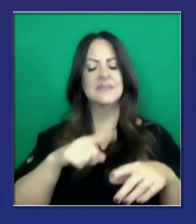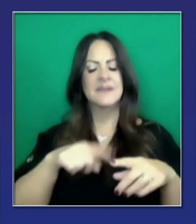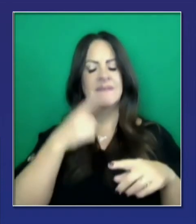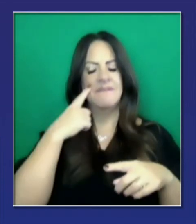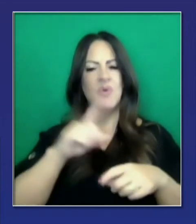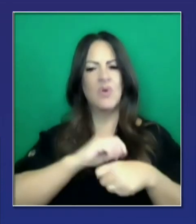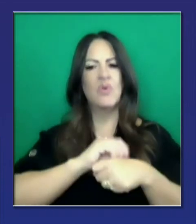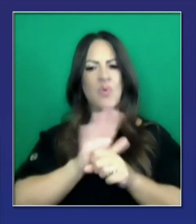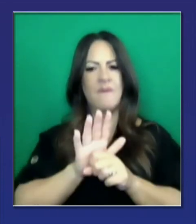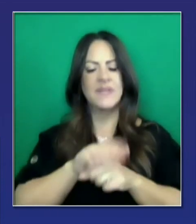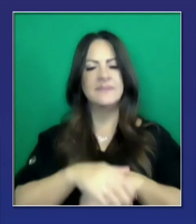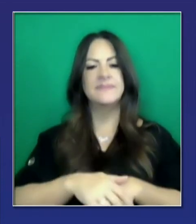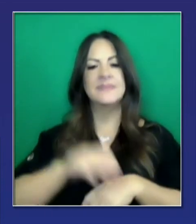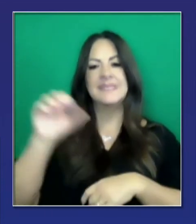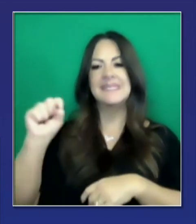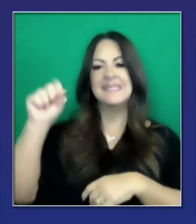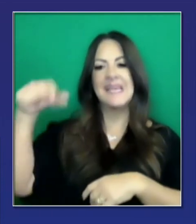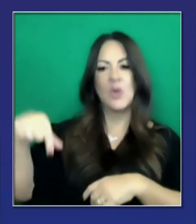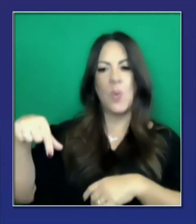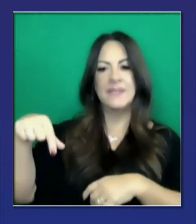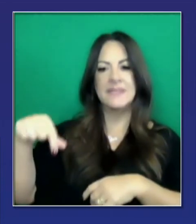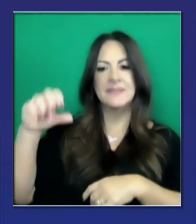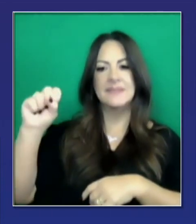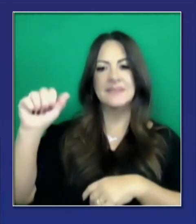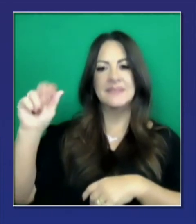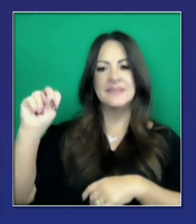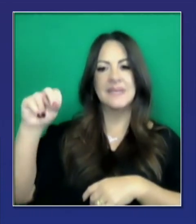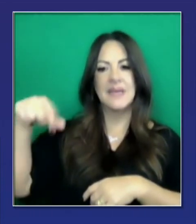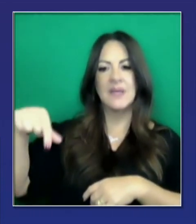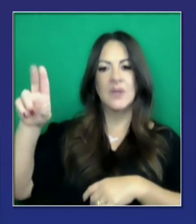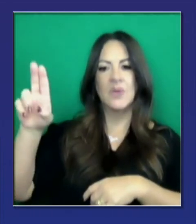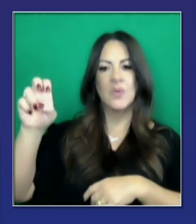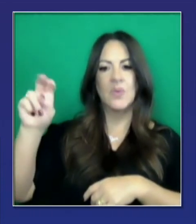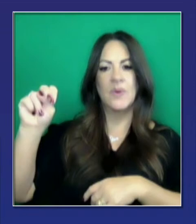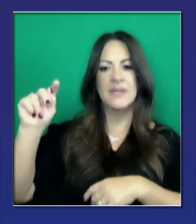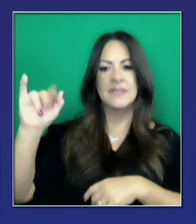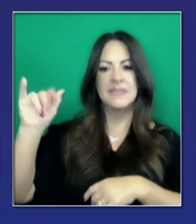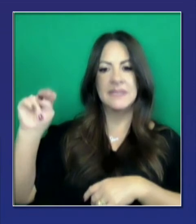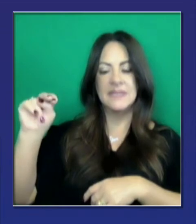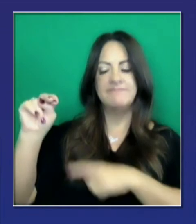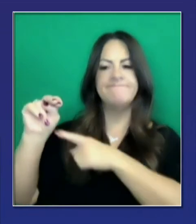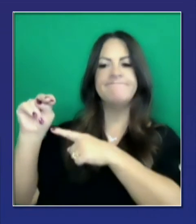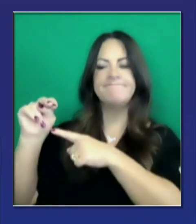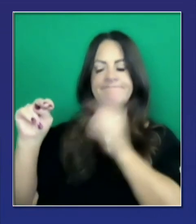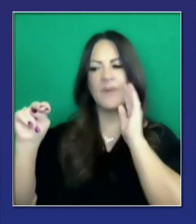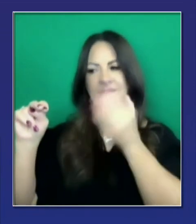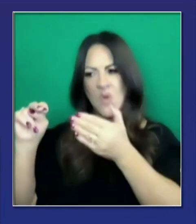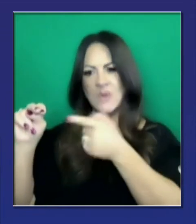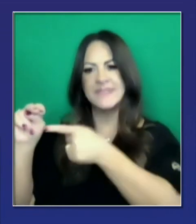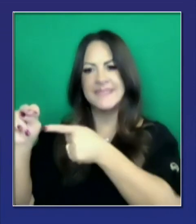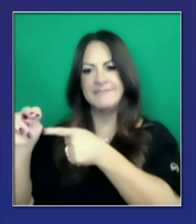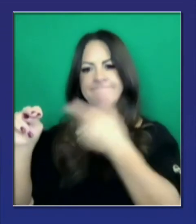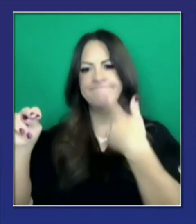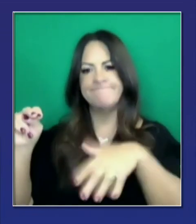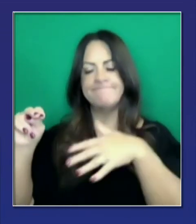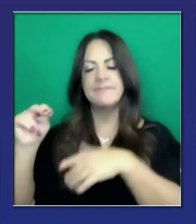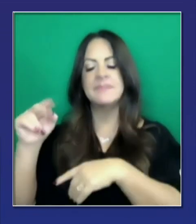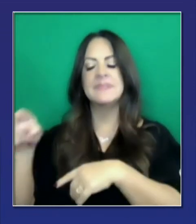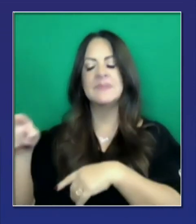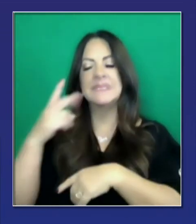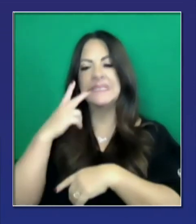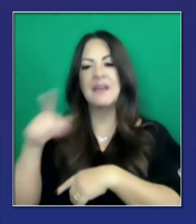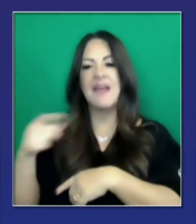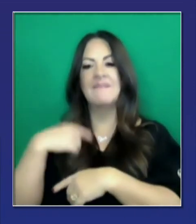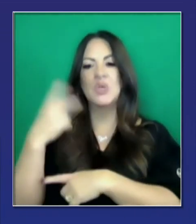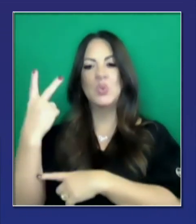efforts. San Quentin, goes without saying, a lot of focus there. And we've seen cases range from anywhere from 2 to